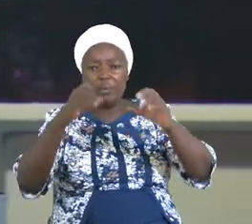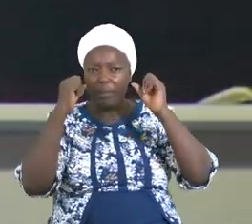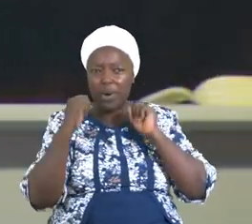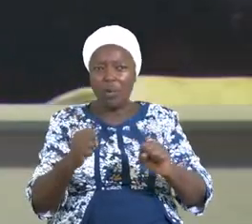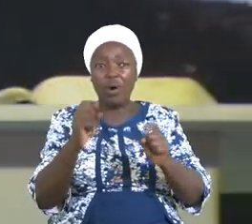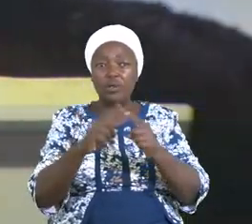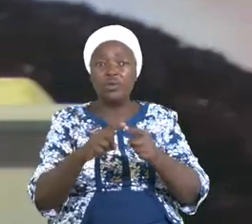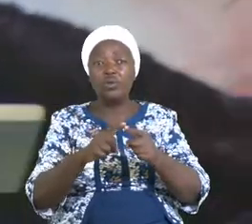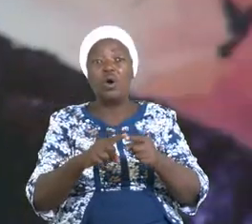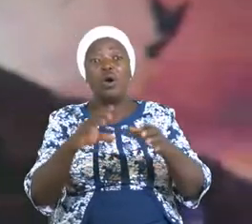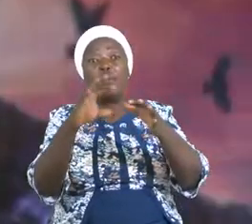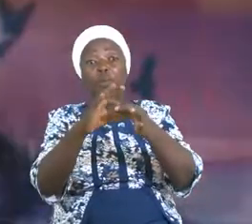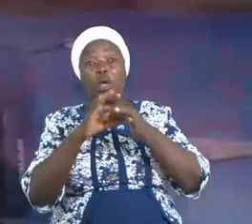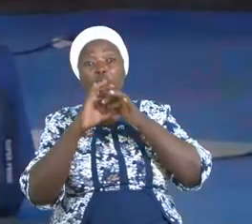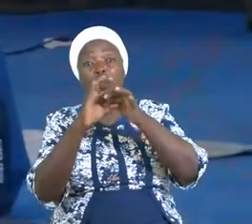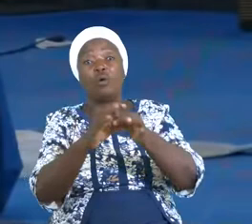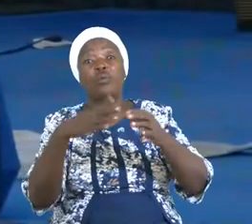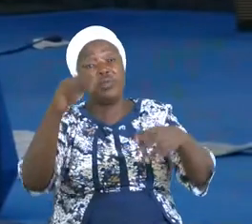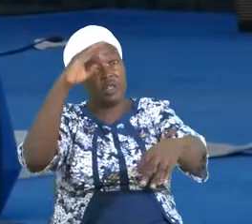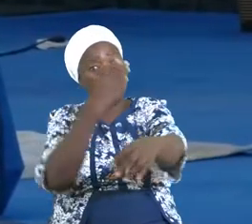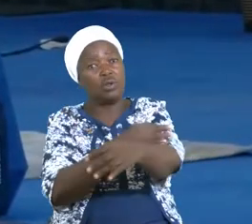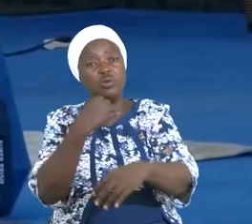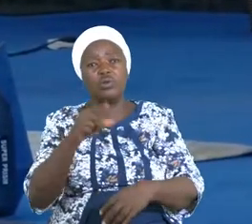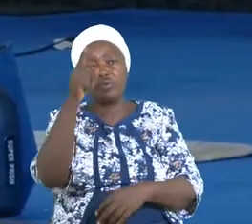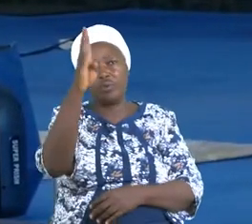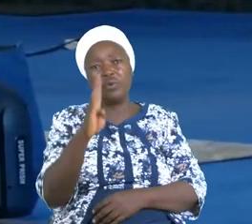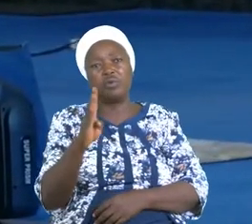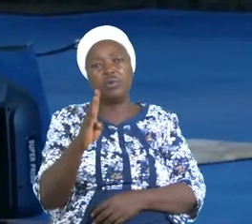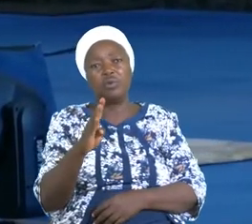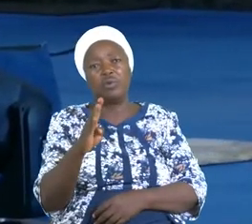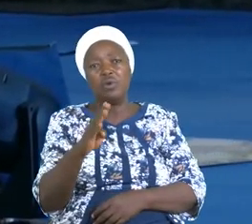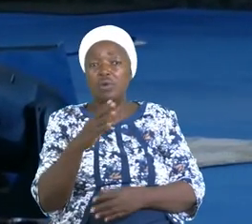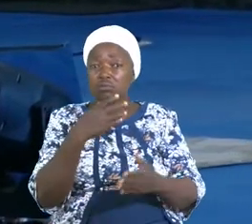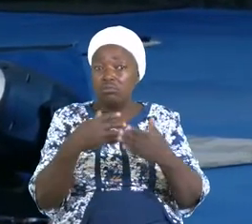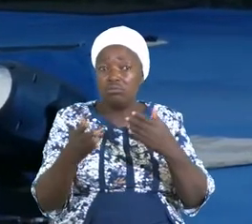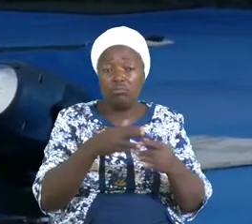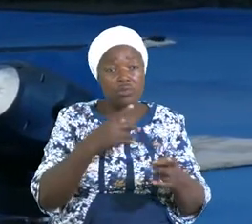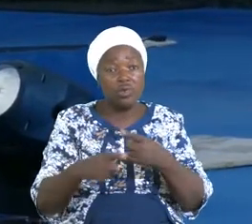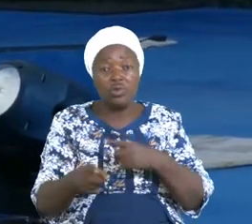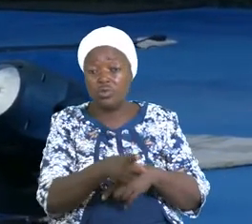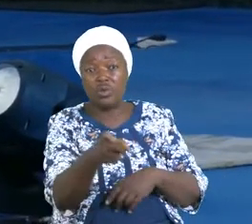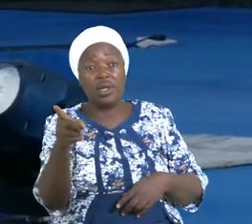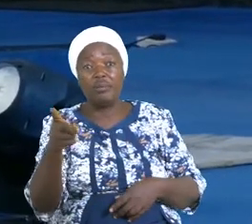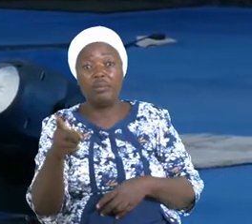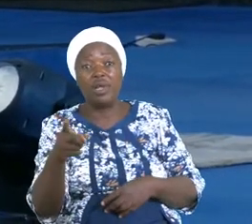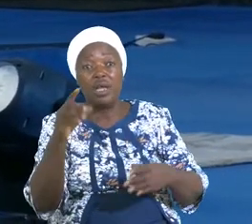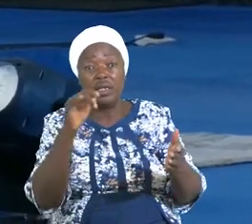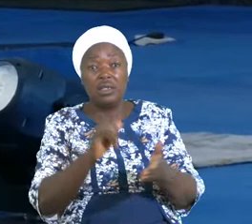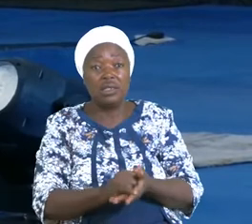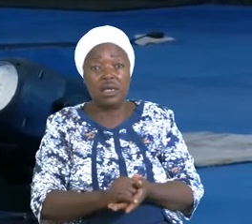become the sons of God, even to them that